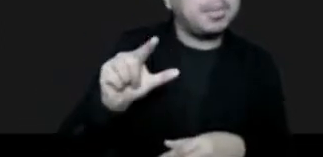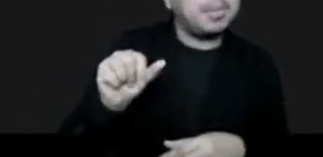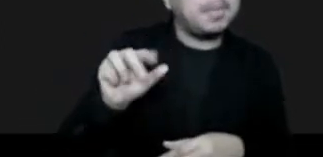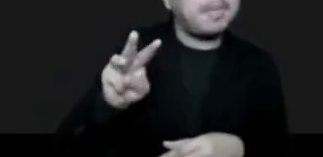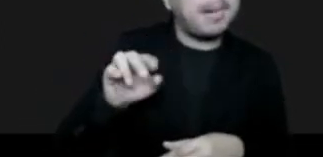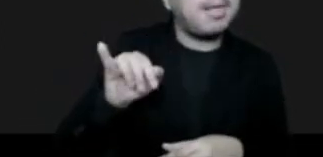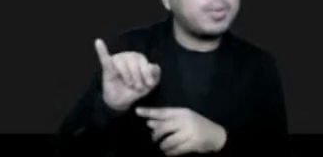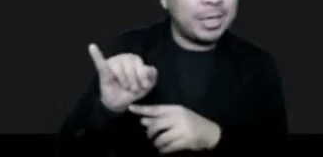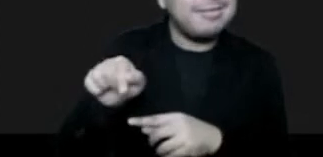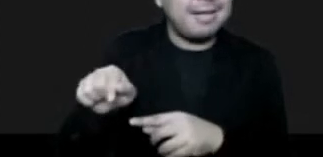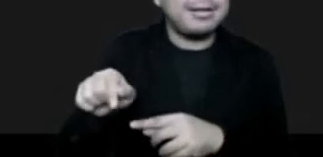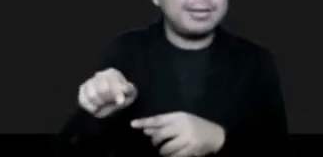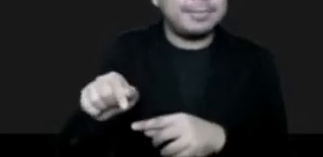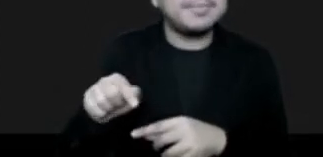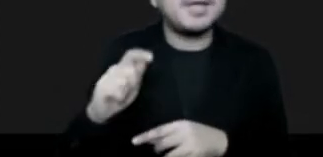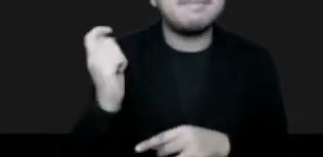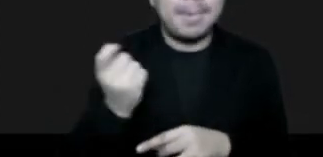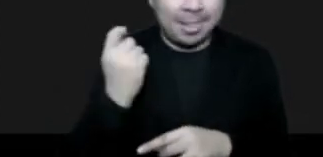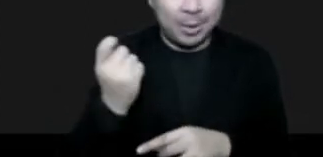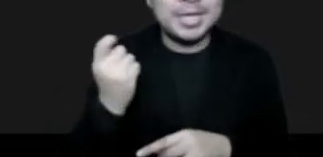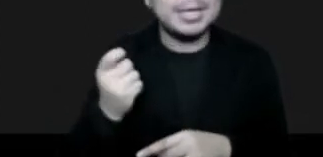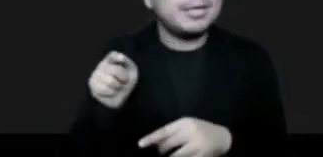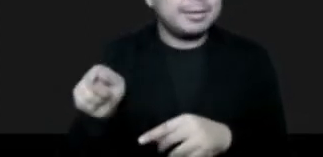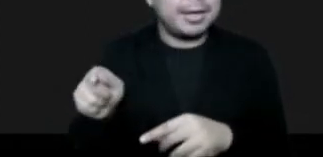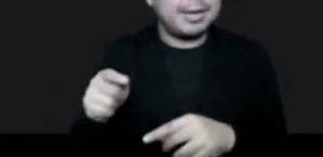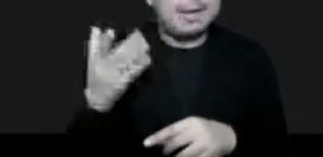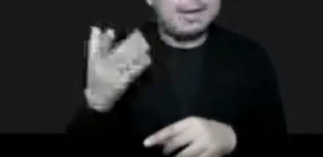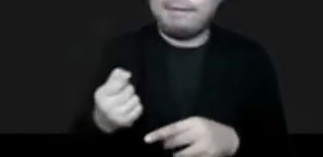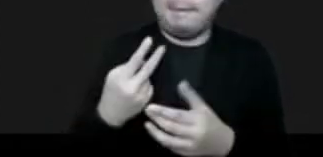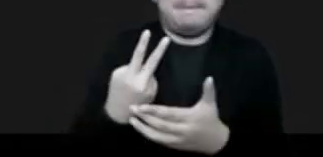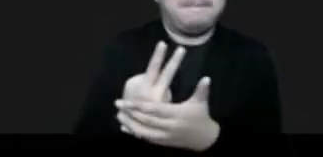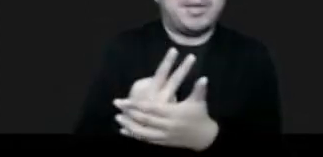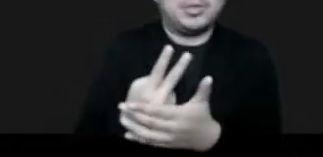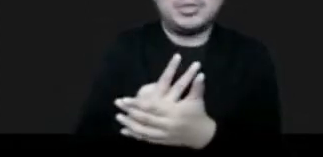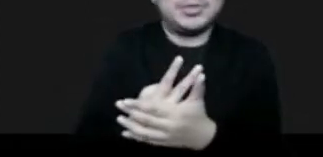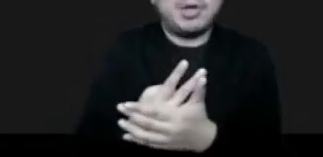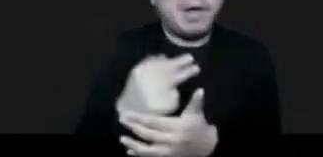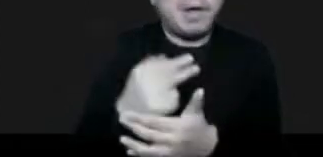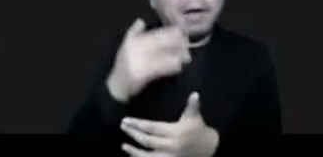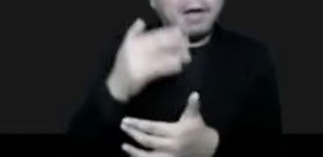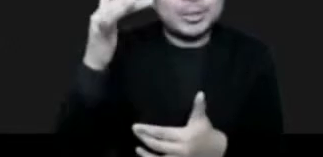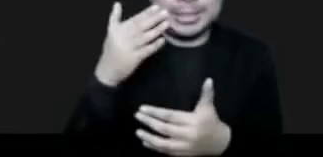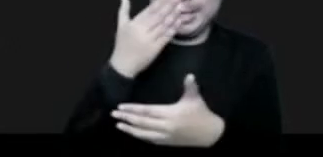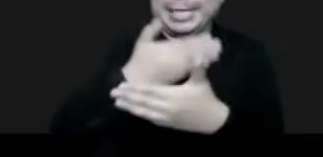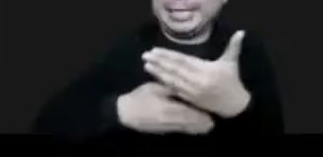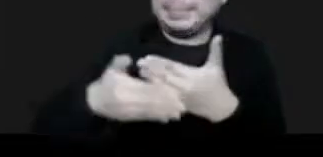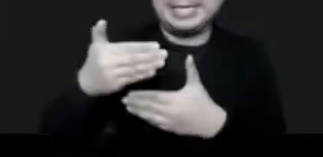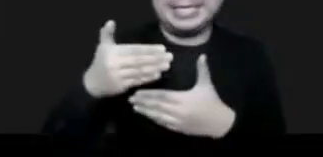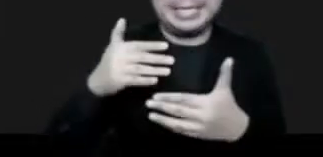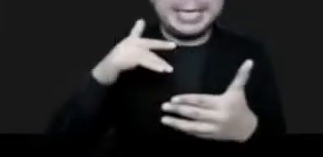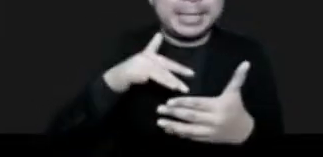member. He is a holder of Master of Philosophy in Disability Studies and contributed to the championing of